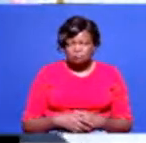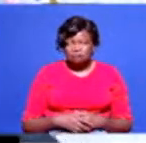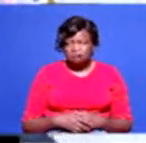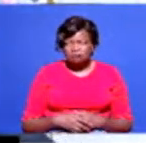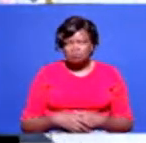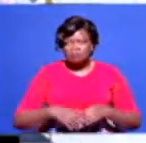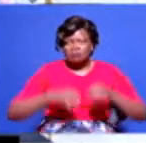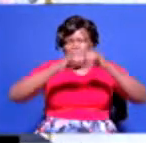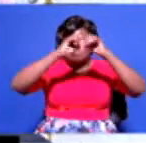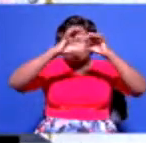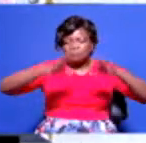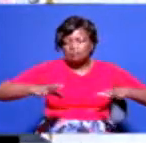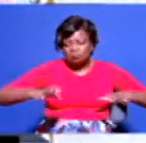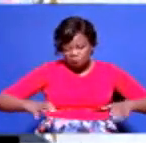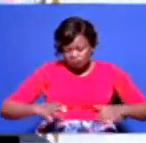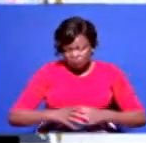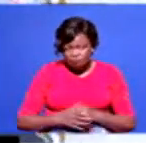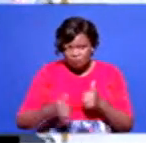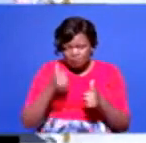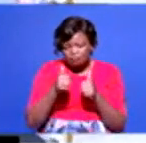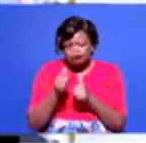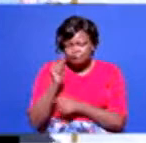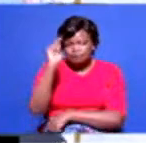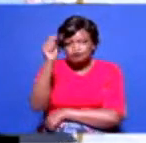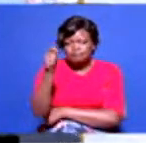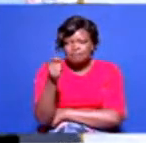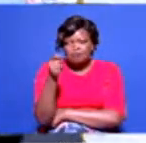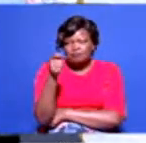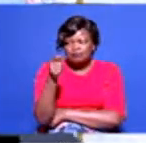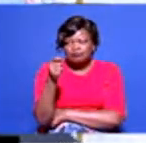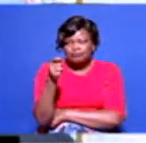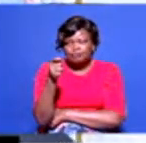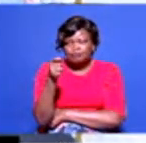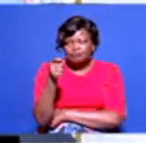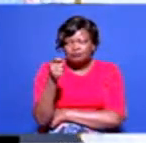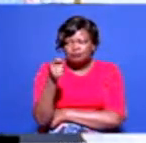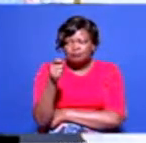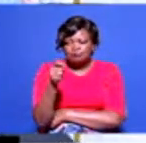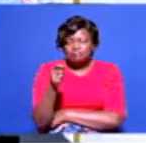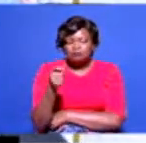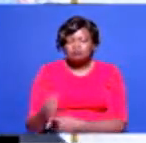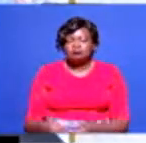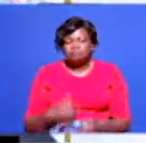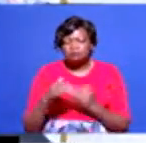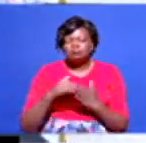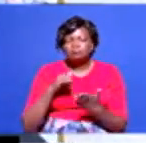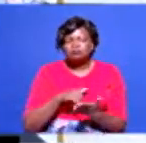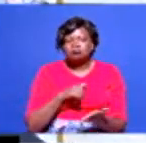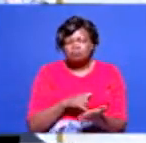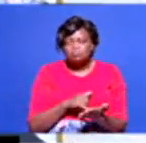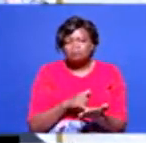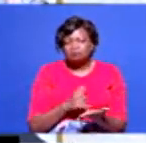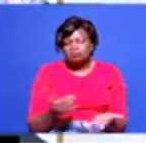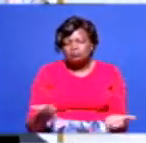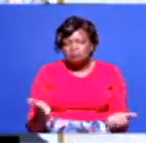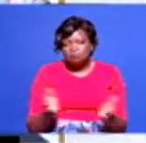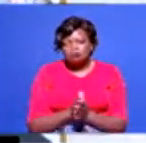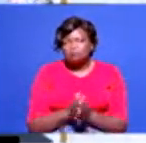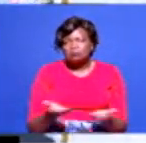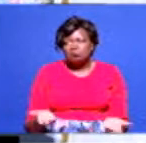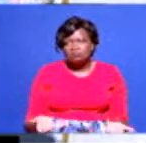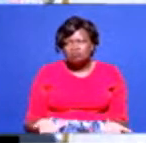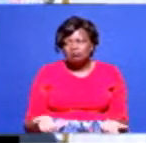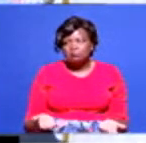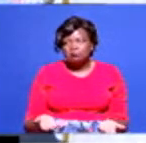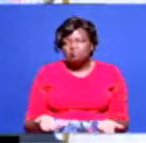devolution, which is key to the all-inclusive development strategy for this